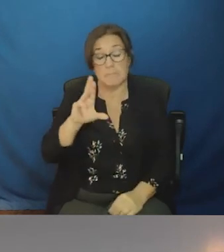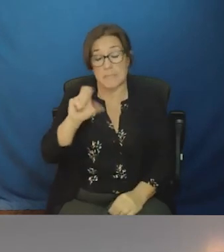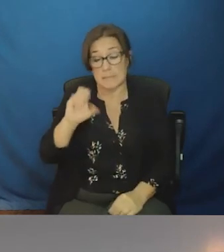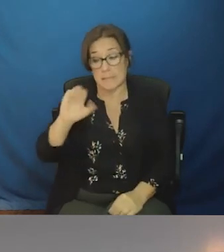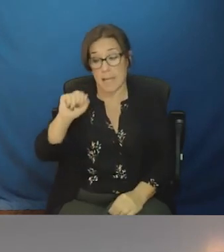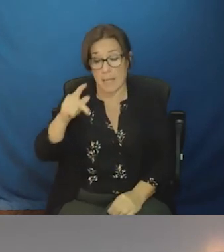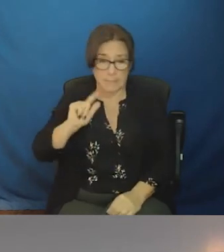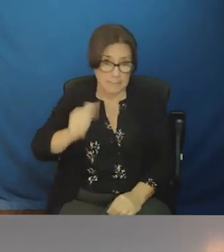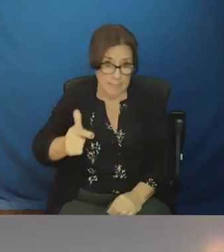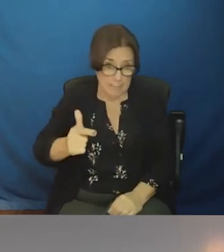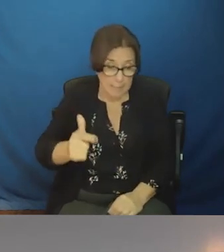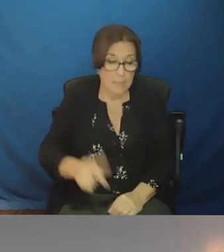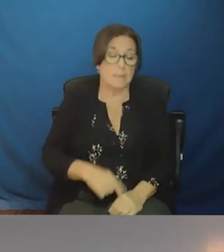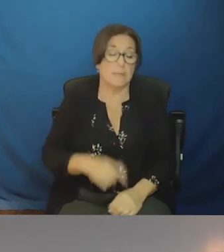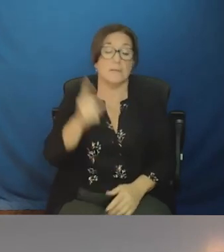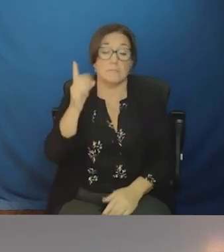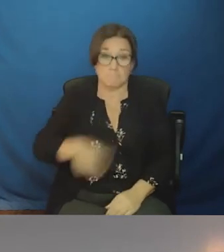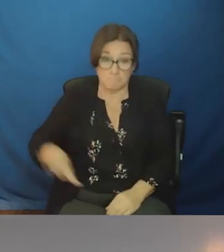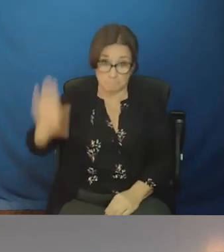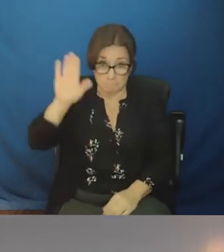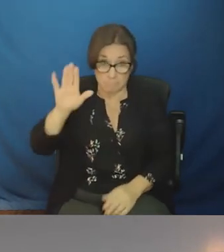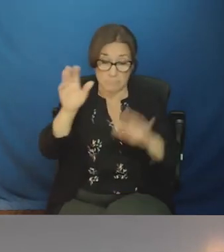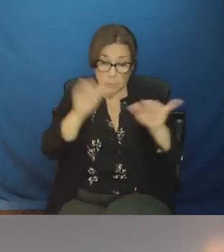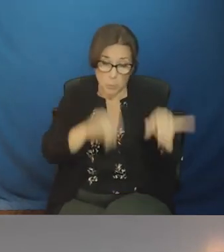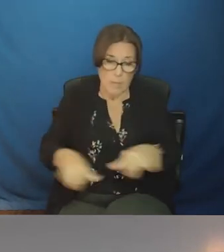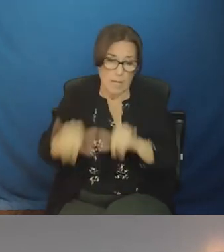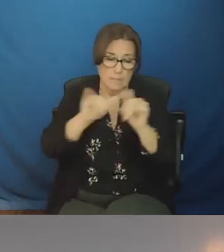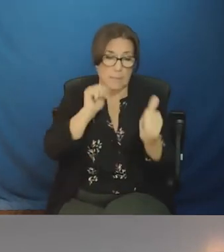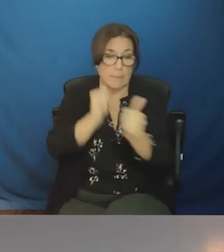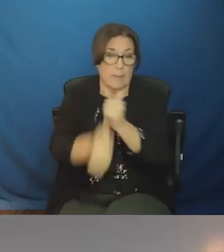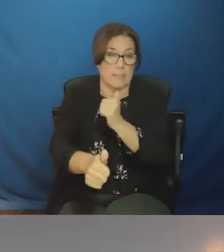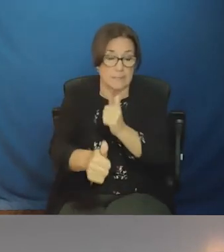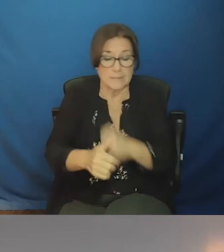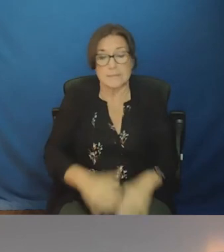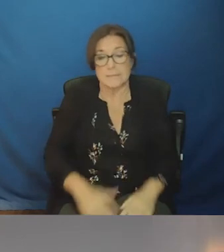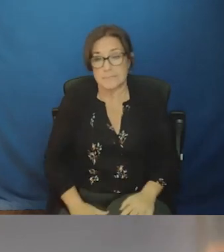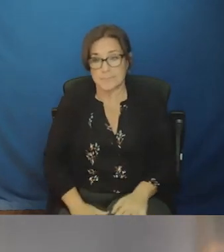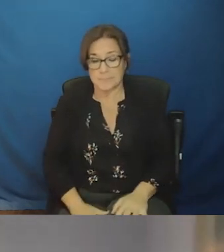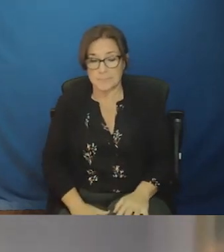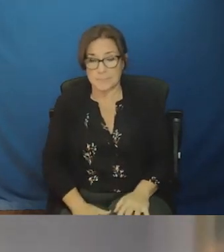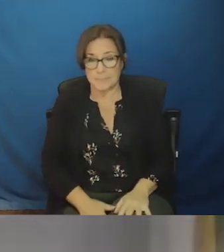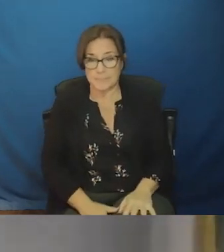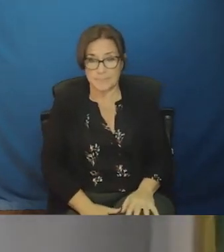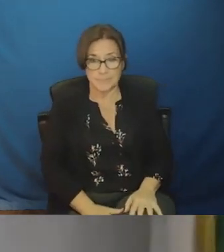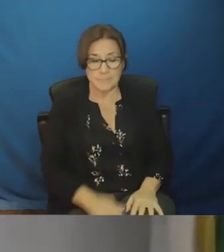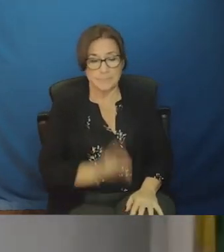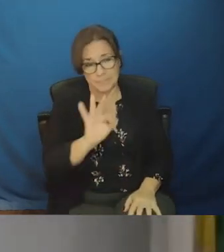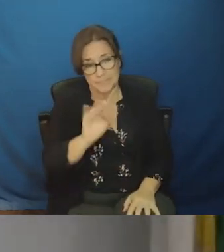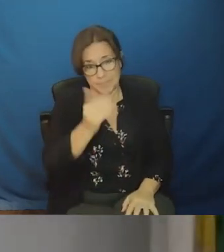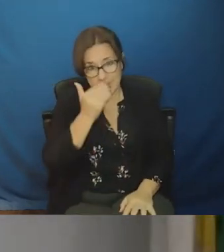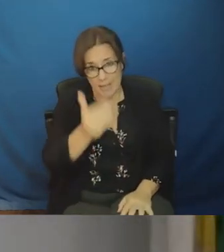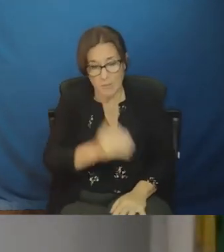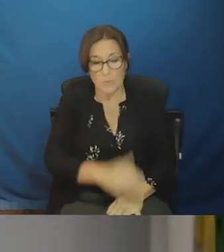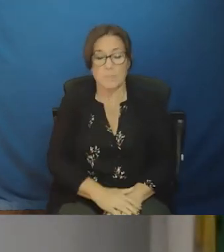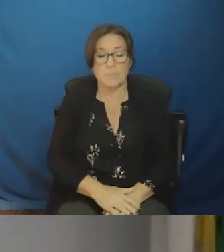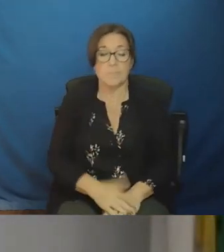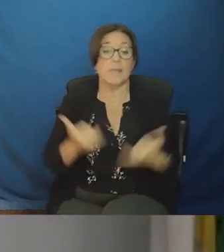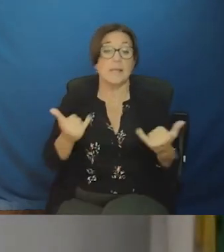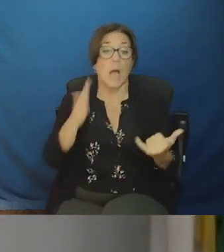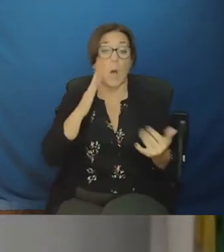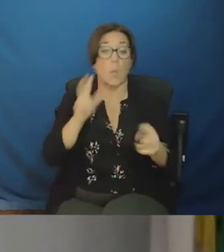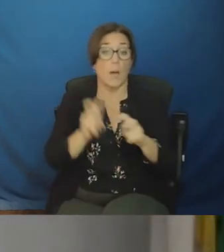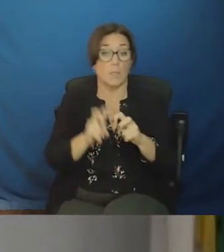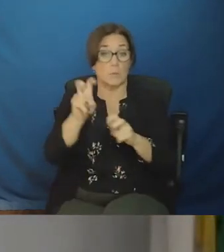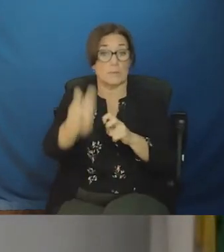Aye. This motion passes unanimously. Thank you. Of course. And now I'd like to skip ahead to